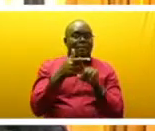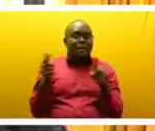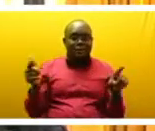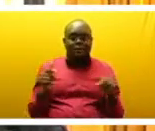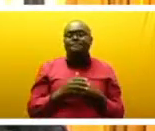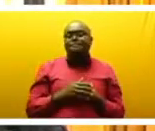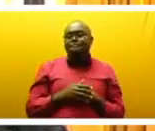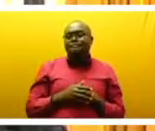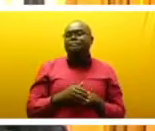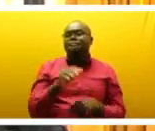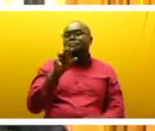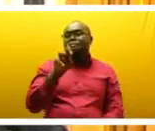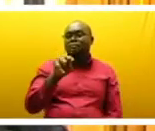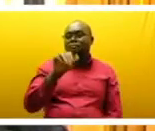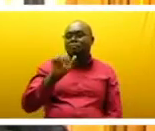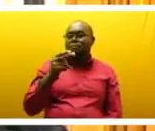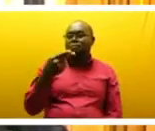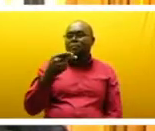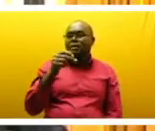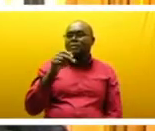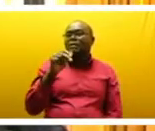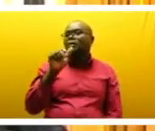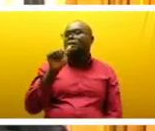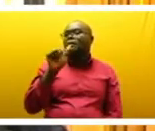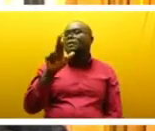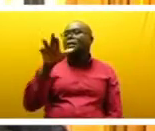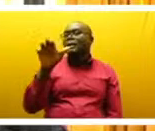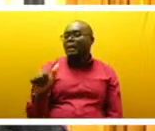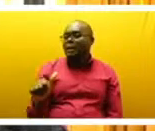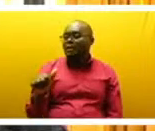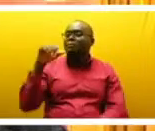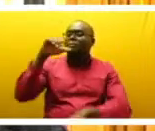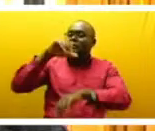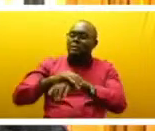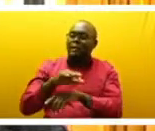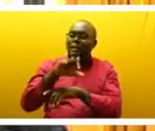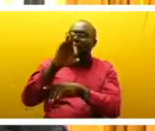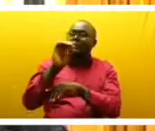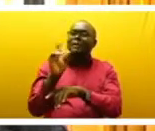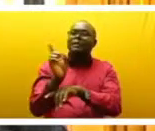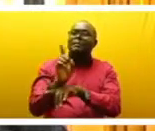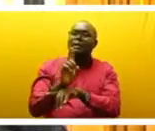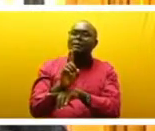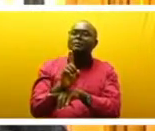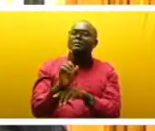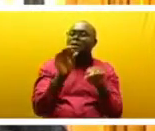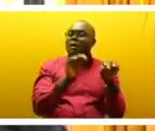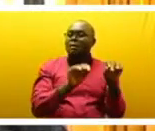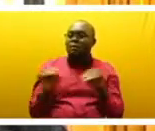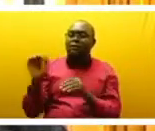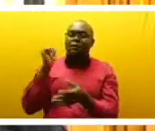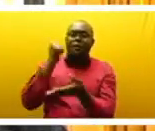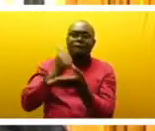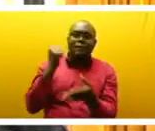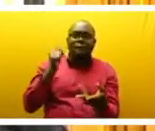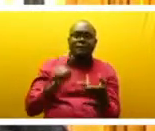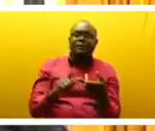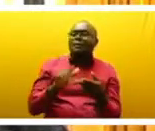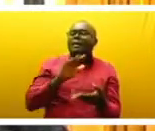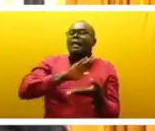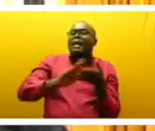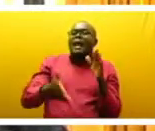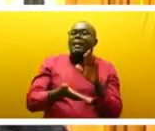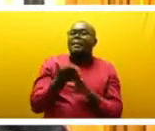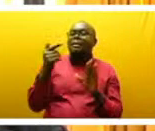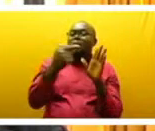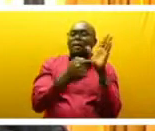Mr. Mashari has taken 30 minutes to argue factual issues, going to affidavits, nothing on a